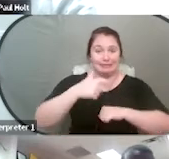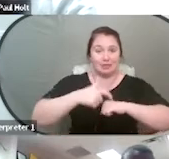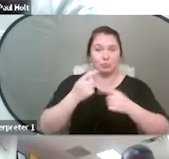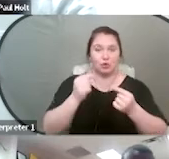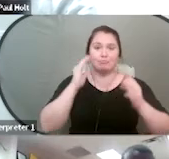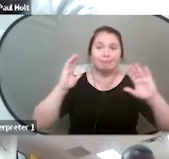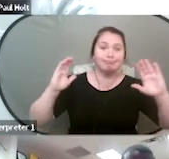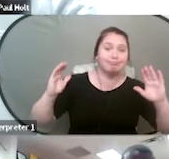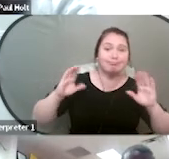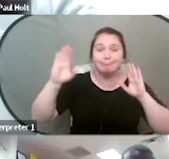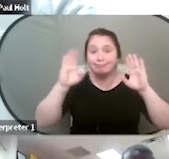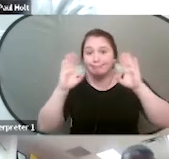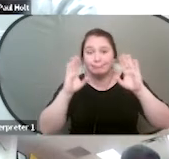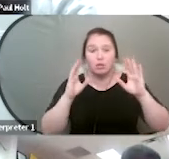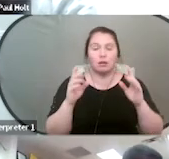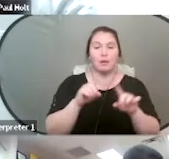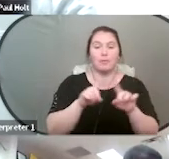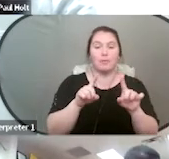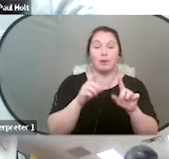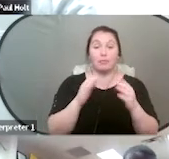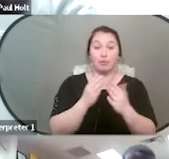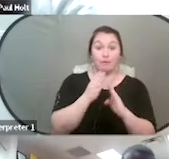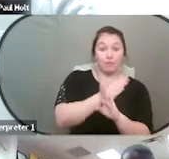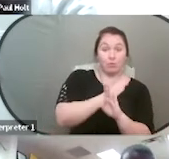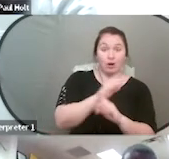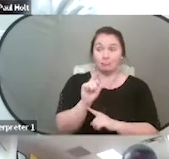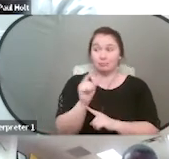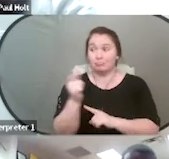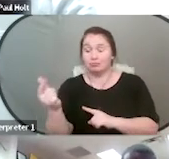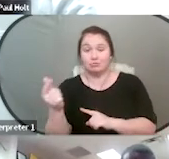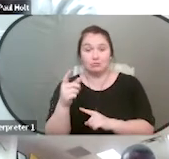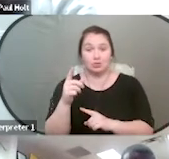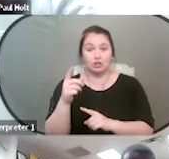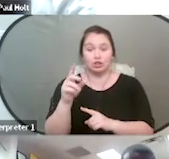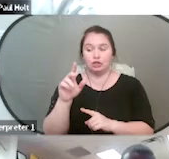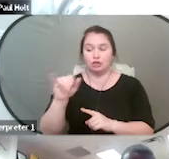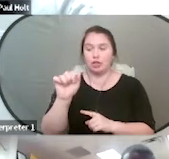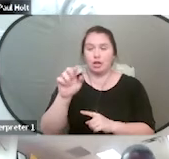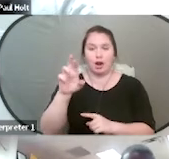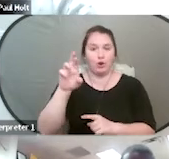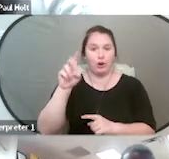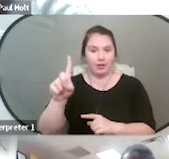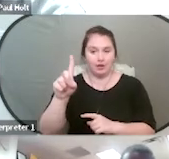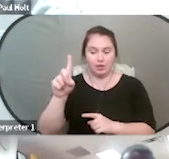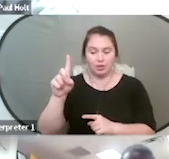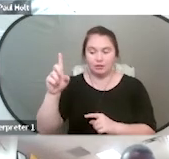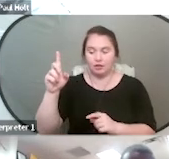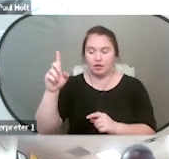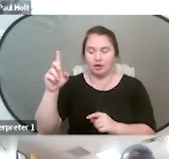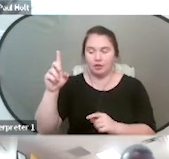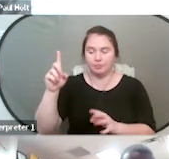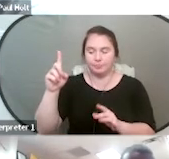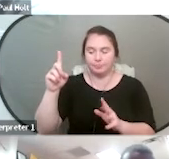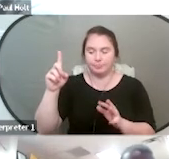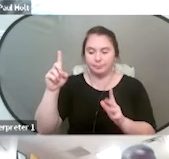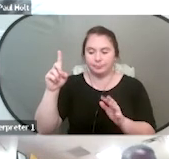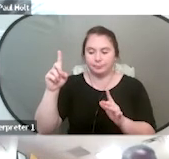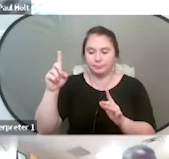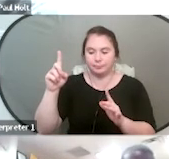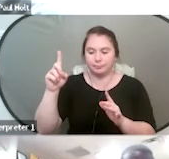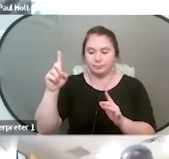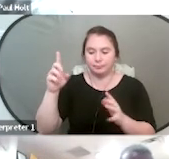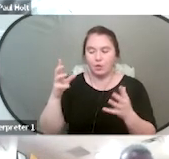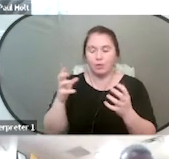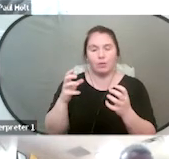do, before I pass it over to our architect, Jared Sterzinger, I do want to mention that we want to give a brief update on